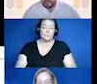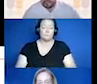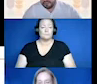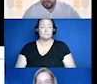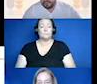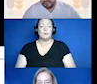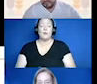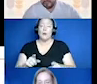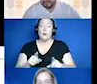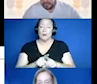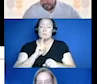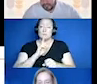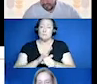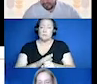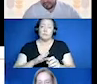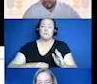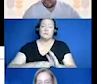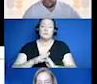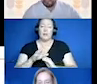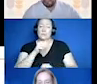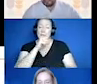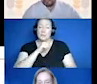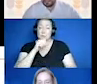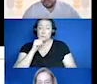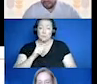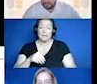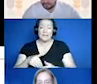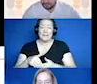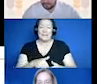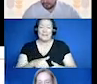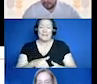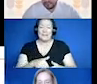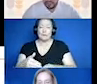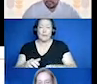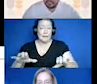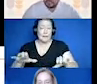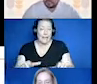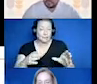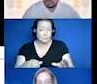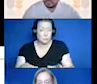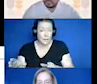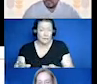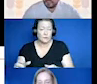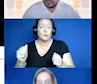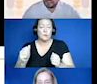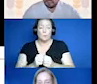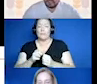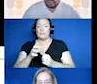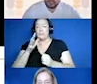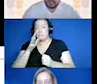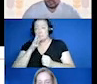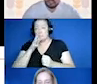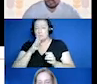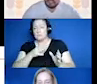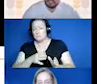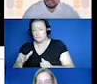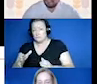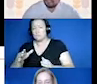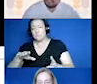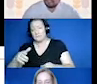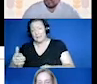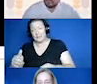We're also committed to developing an Arizona Infant Mortality Action Plan, along with our Maternal Mortality Action Plan, that will